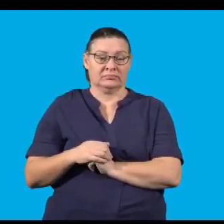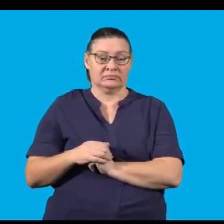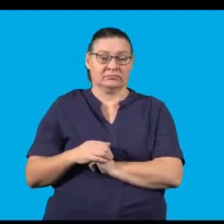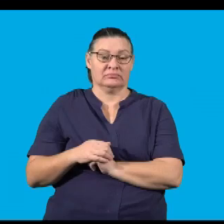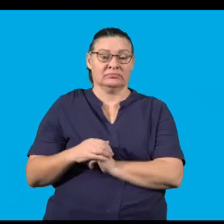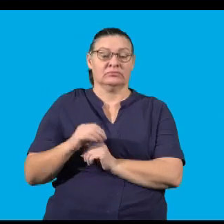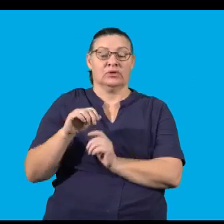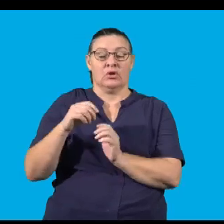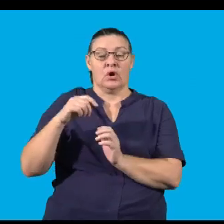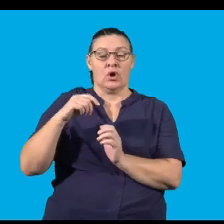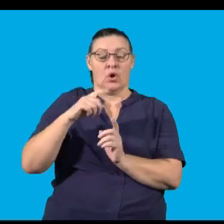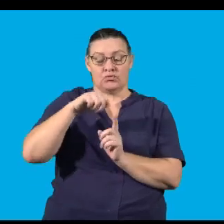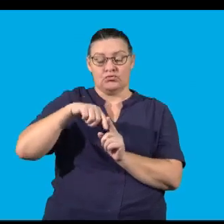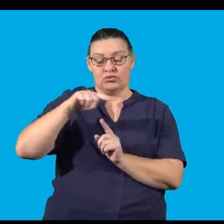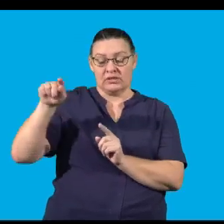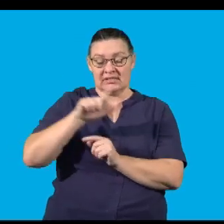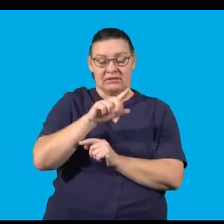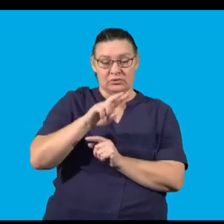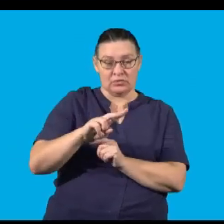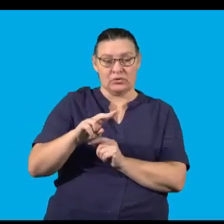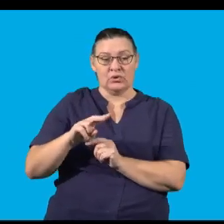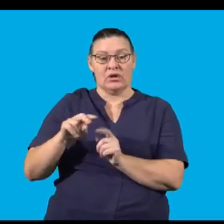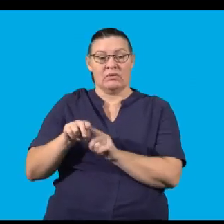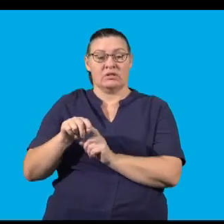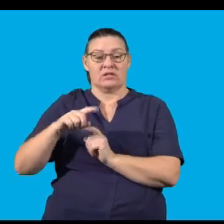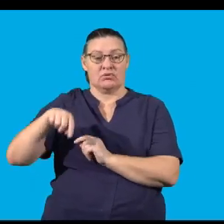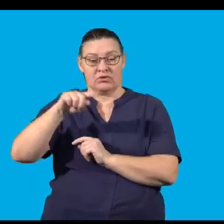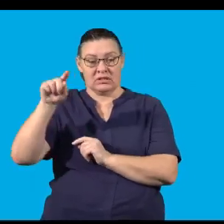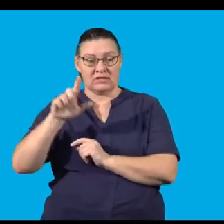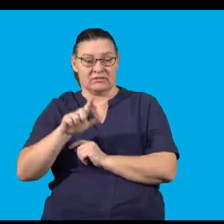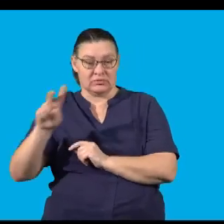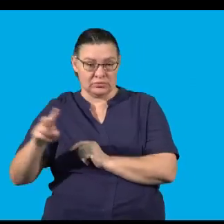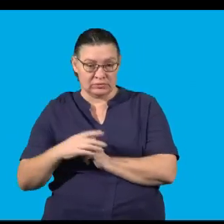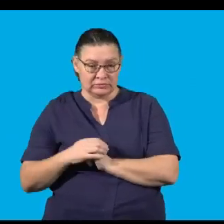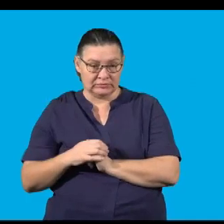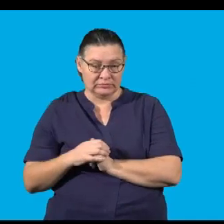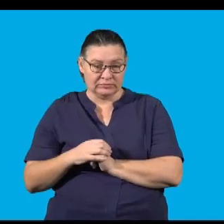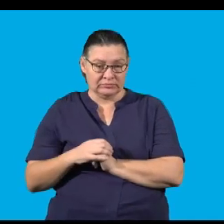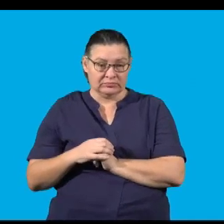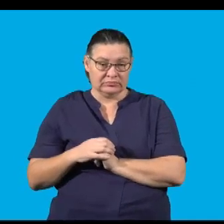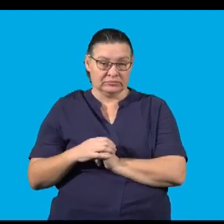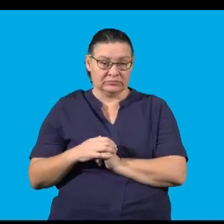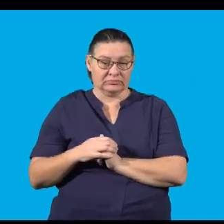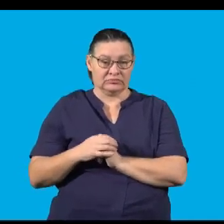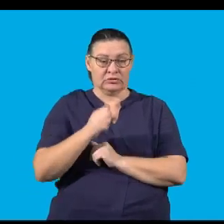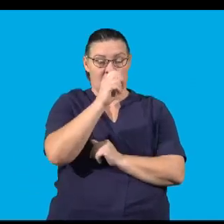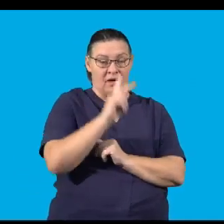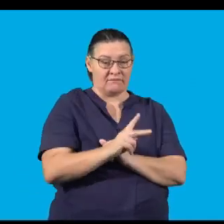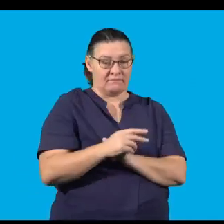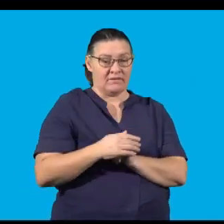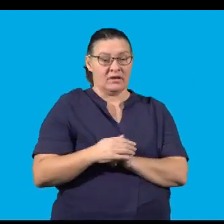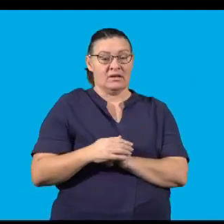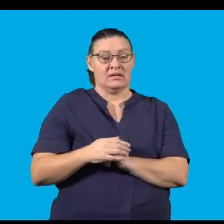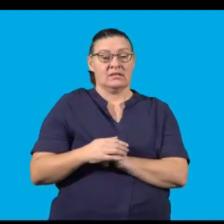Remember, root 72 times root 72 is the same as squaring the root, so therefore we'll just be left with 72. So a